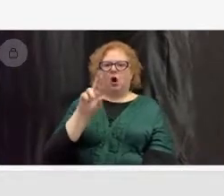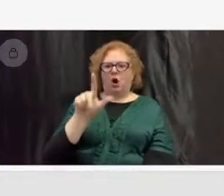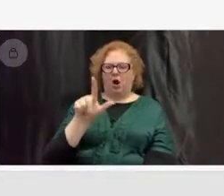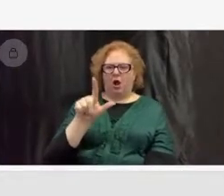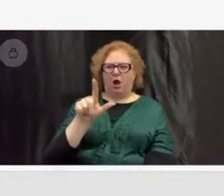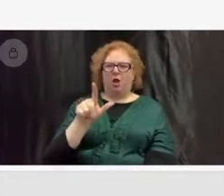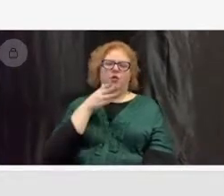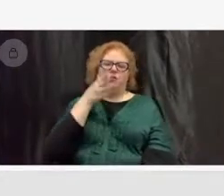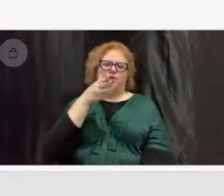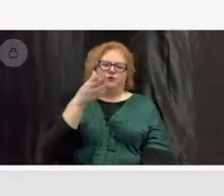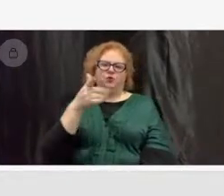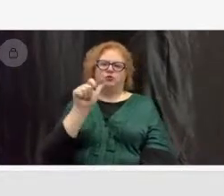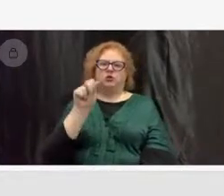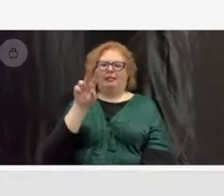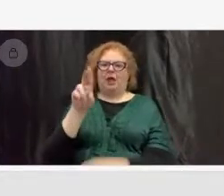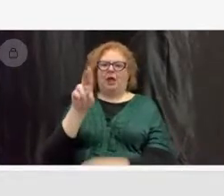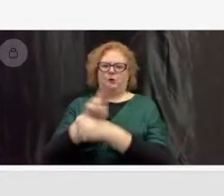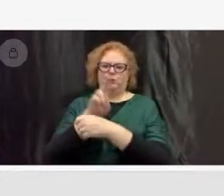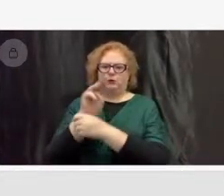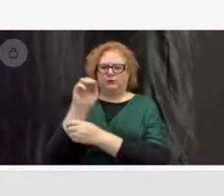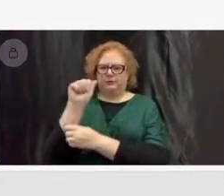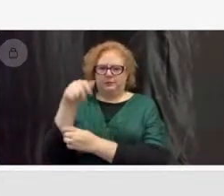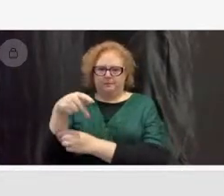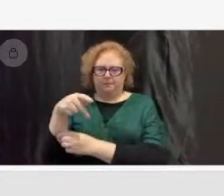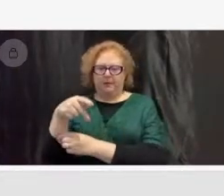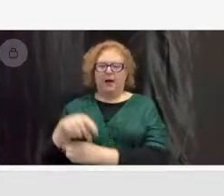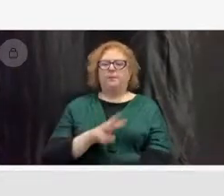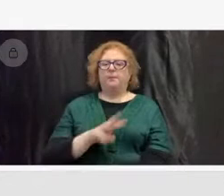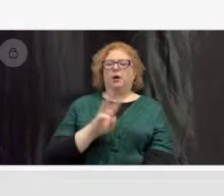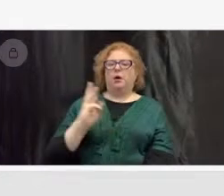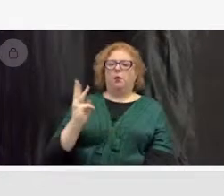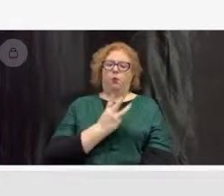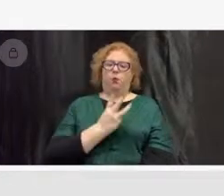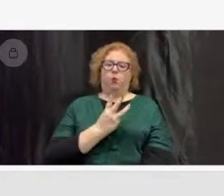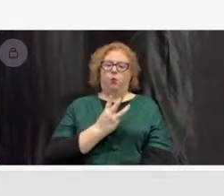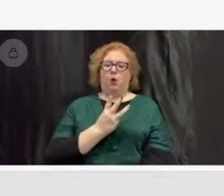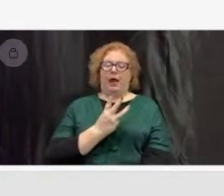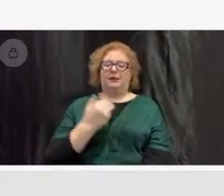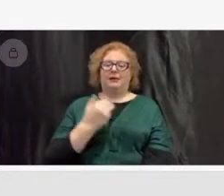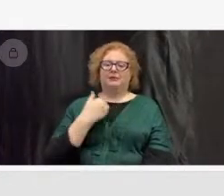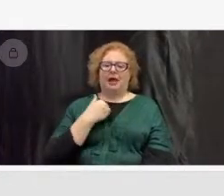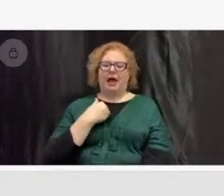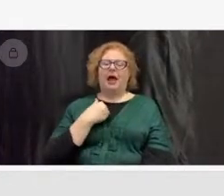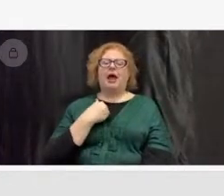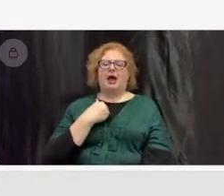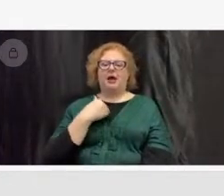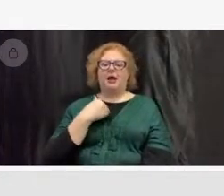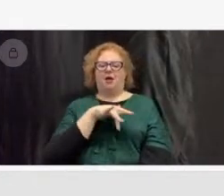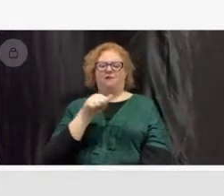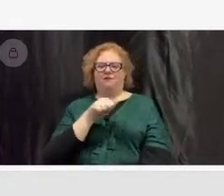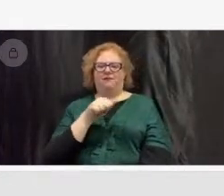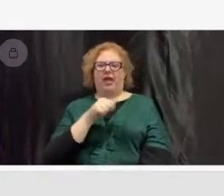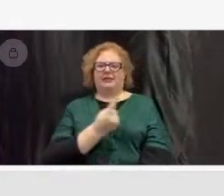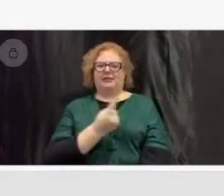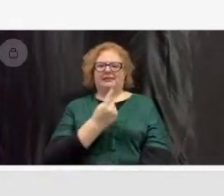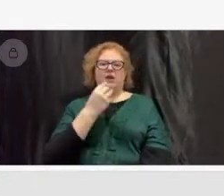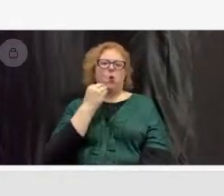map. The parcel to the west of the site has a vacant single-family home that has been boarded up.